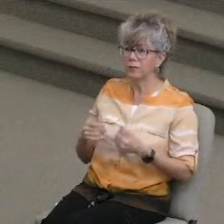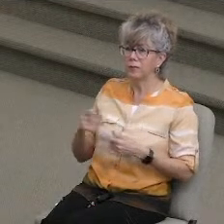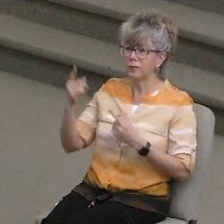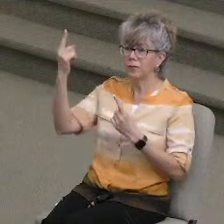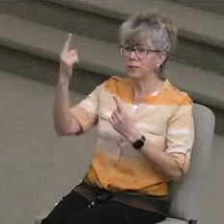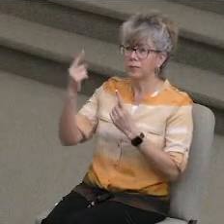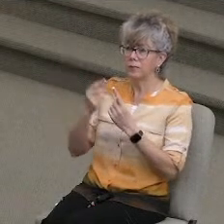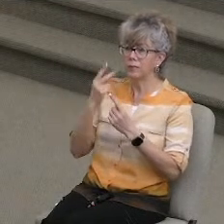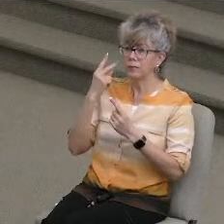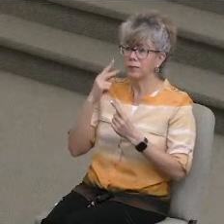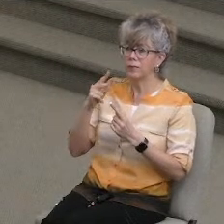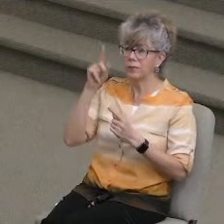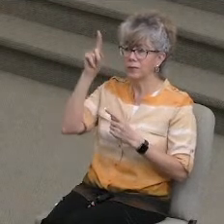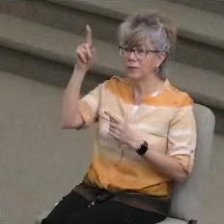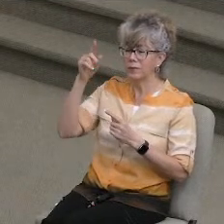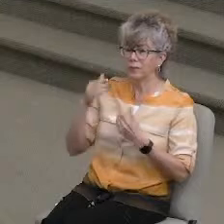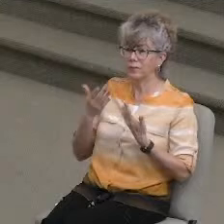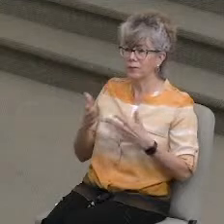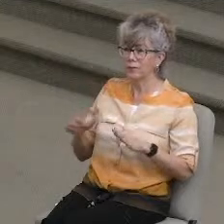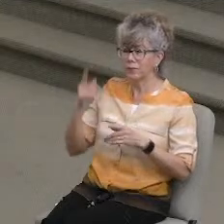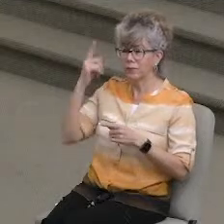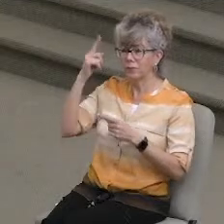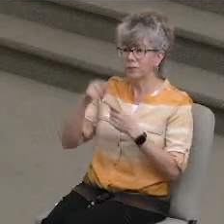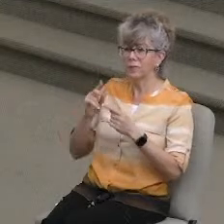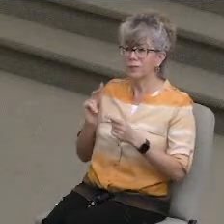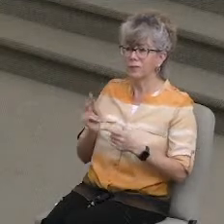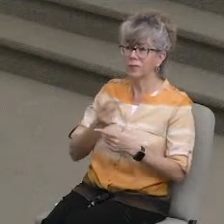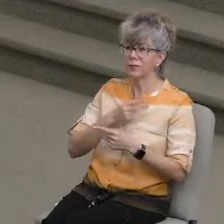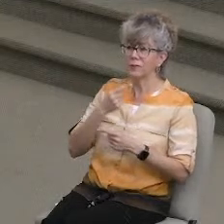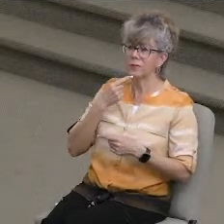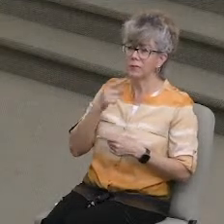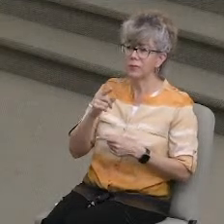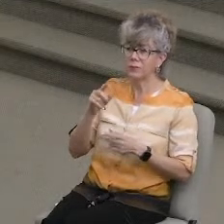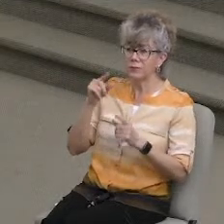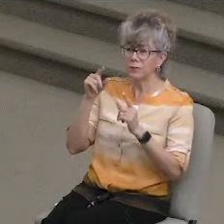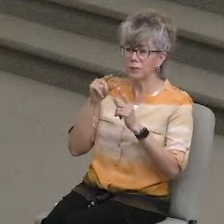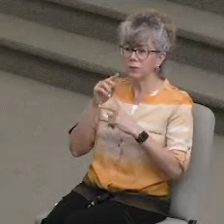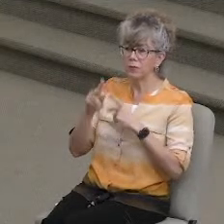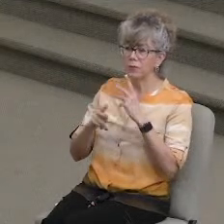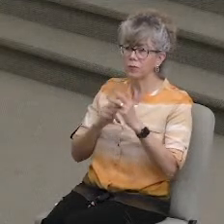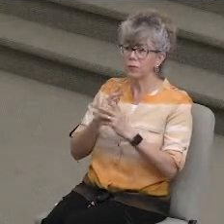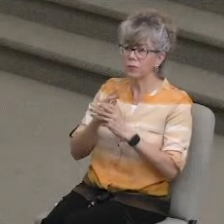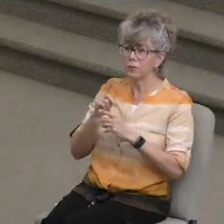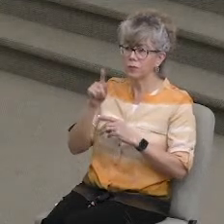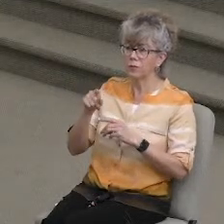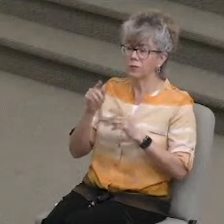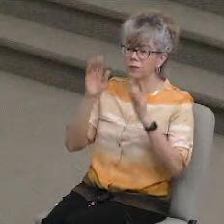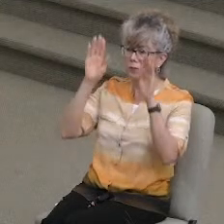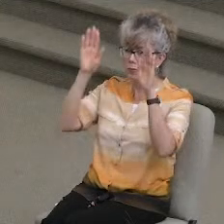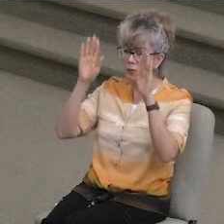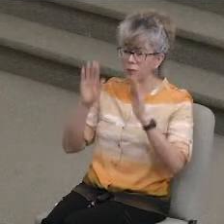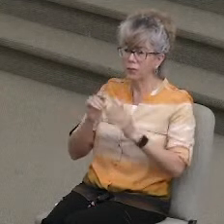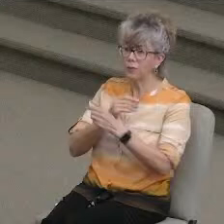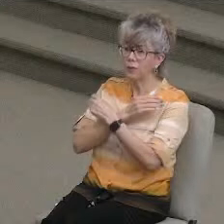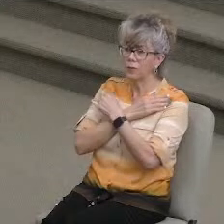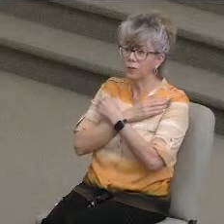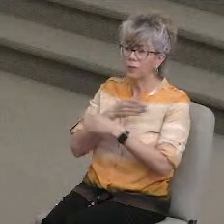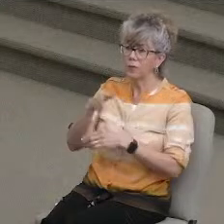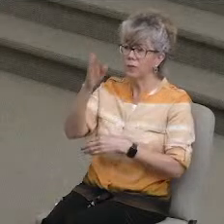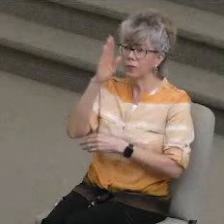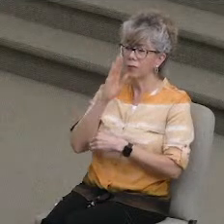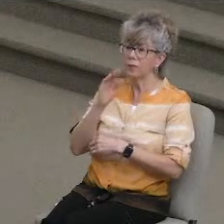Come and see what he has done for us. Tell the world of his great love.